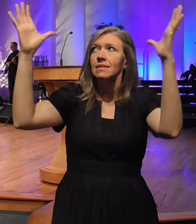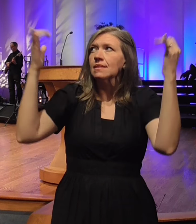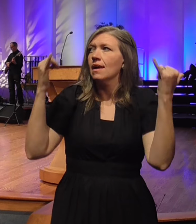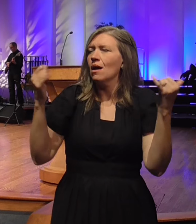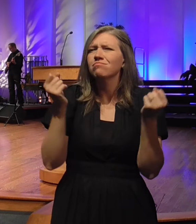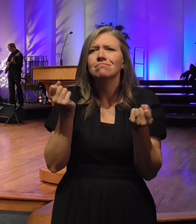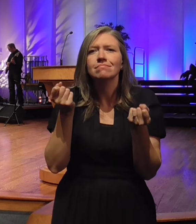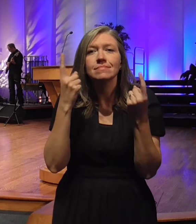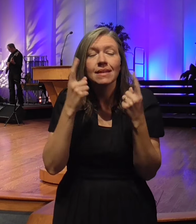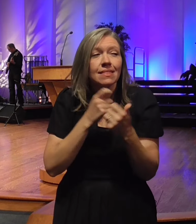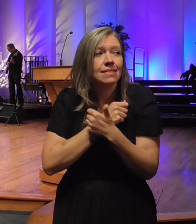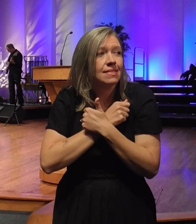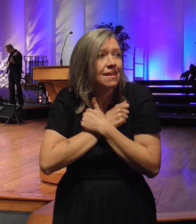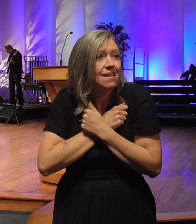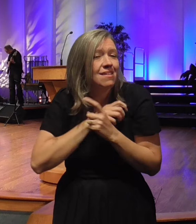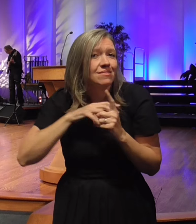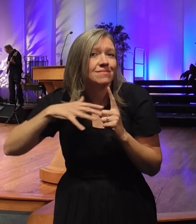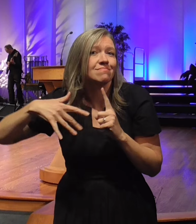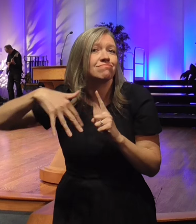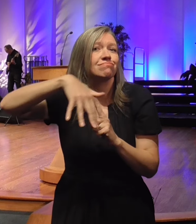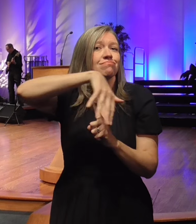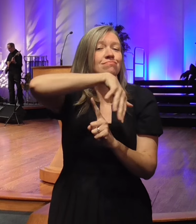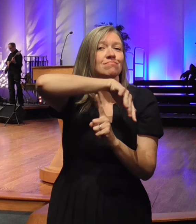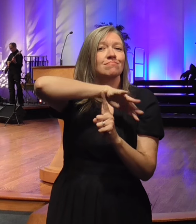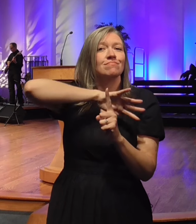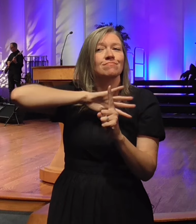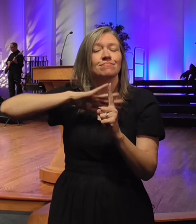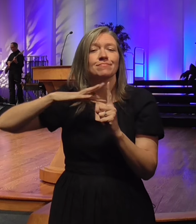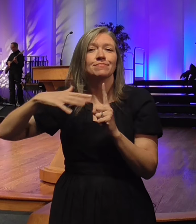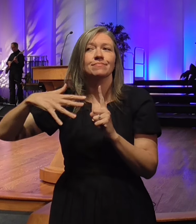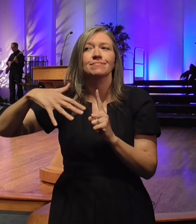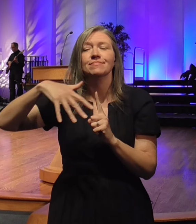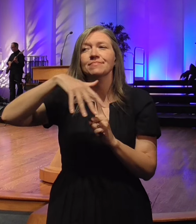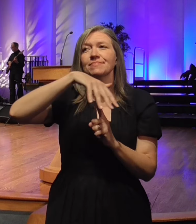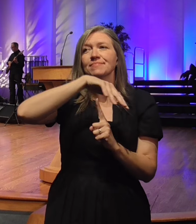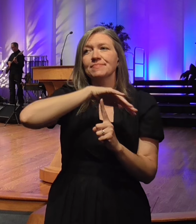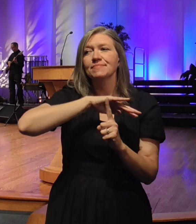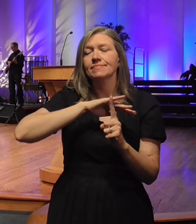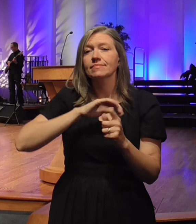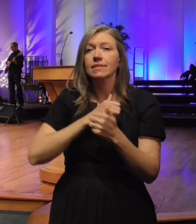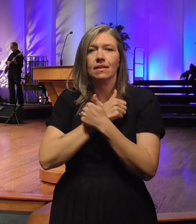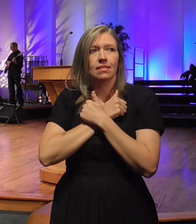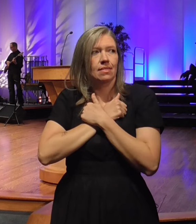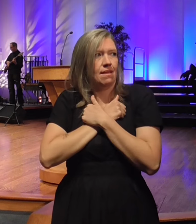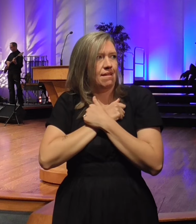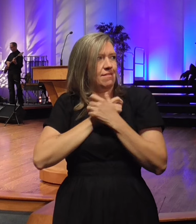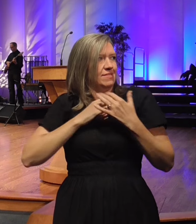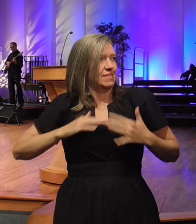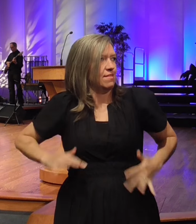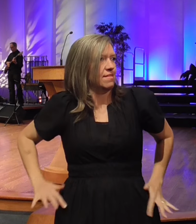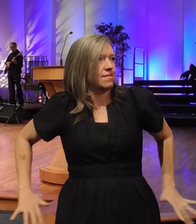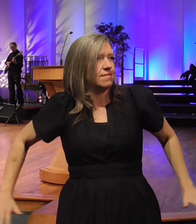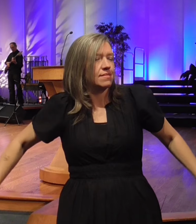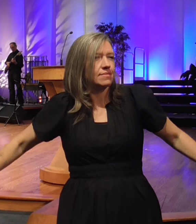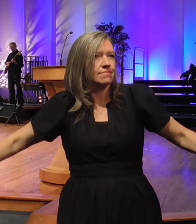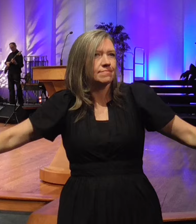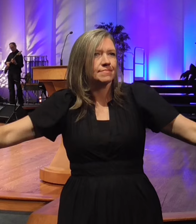revealed. Ain't it funny how I can see it now, that love is